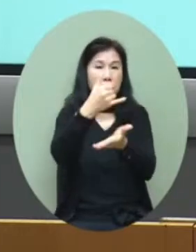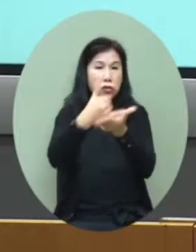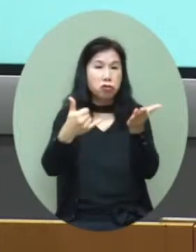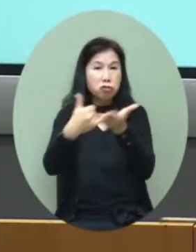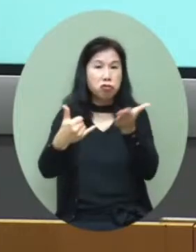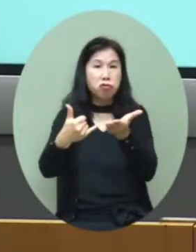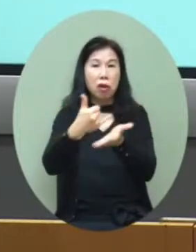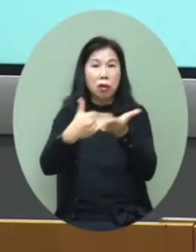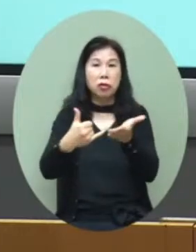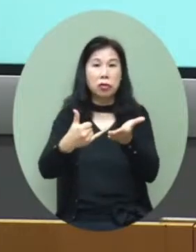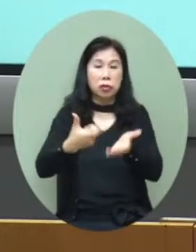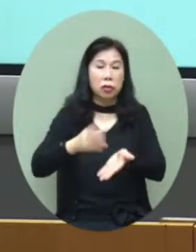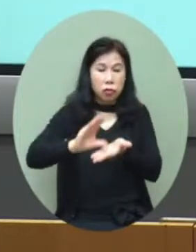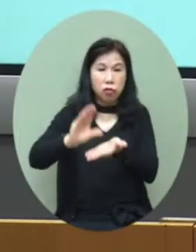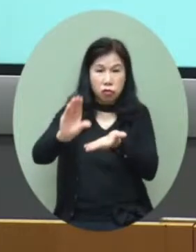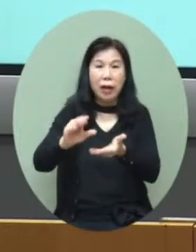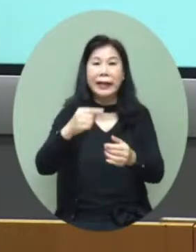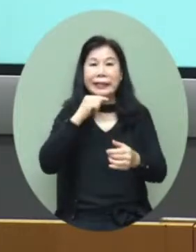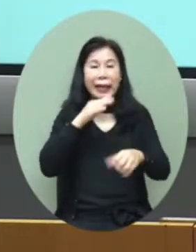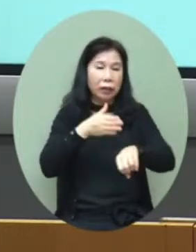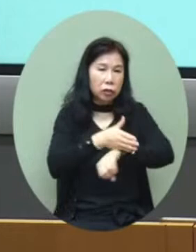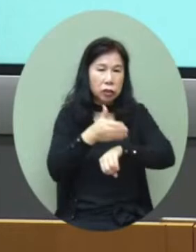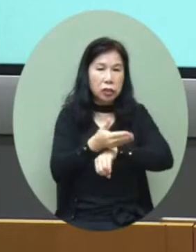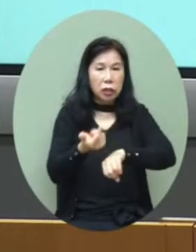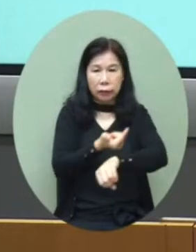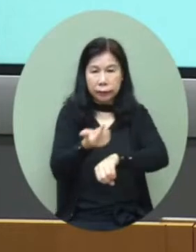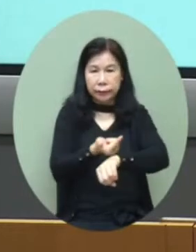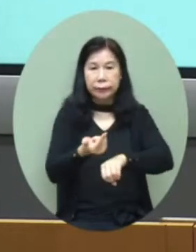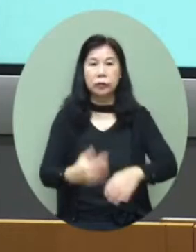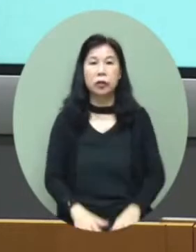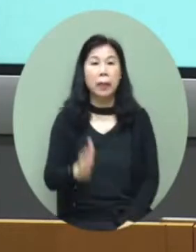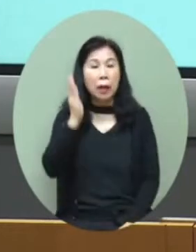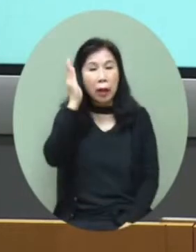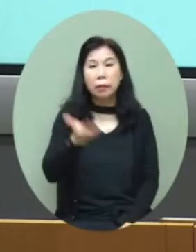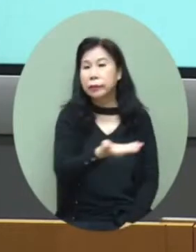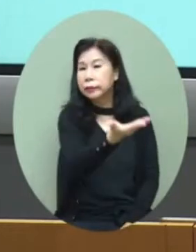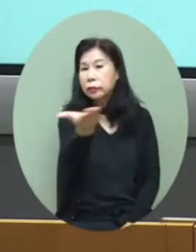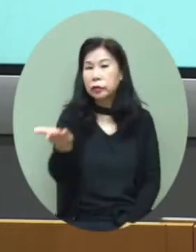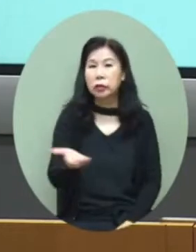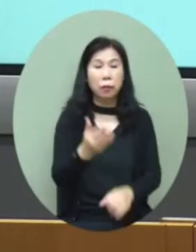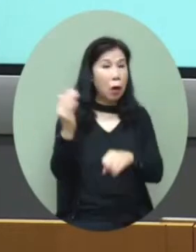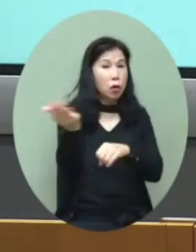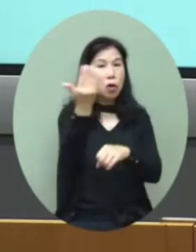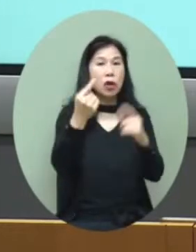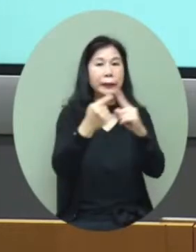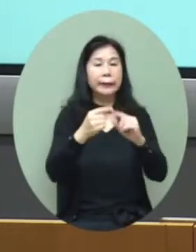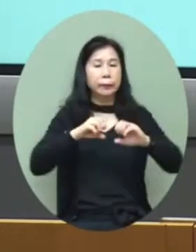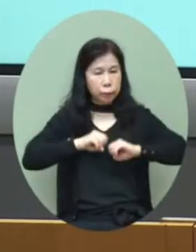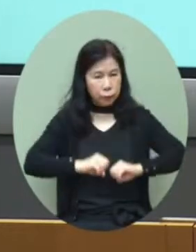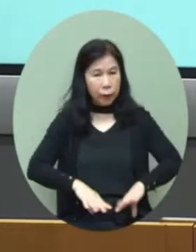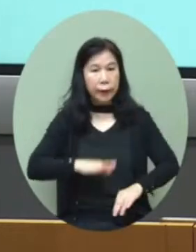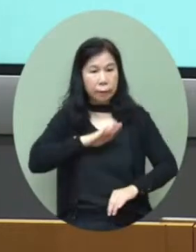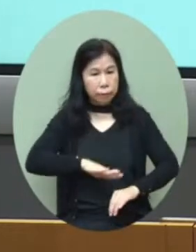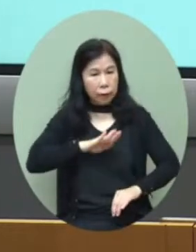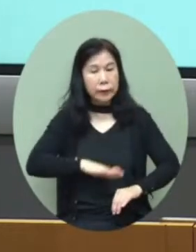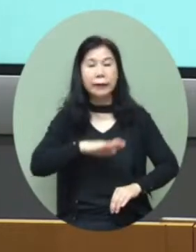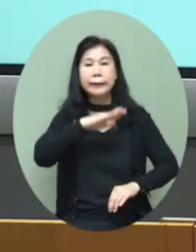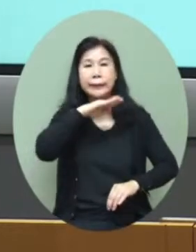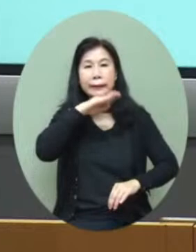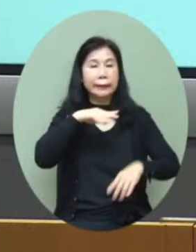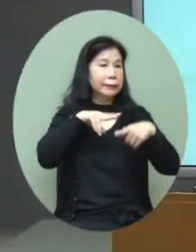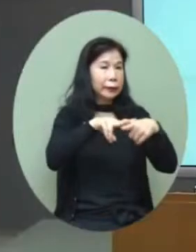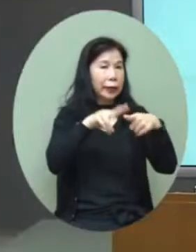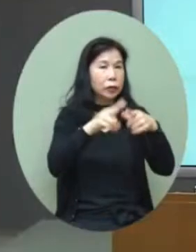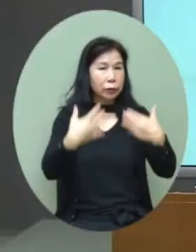With the change in arrangement, they may have to deal with tens of thousands of such applications for refund. So we